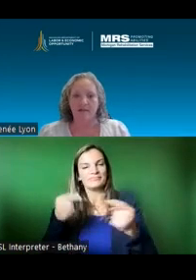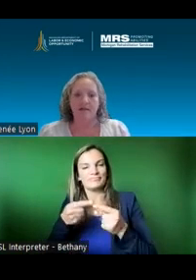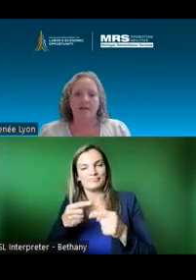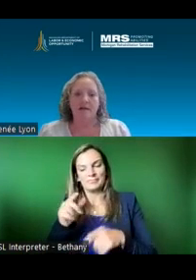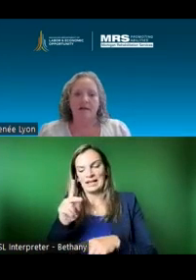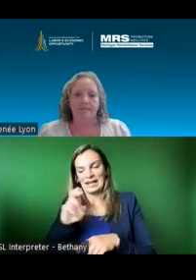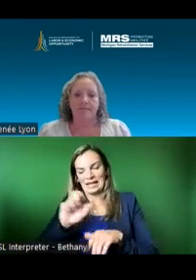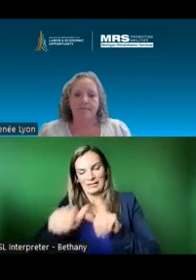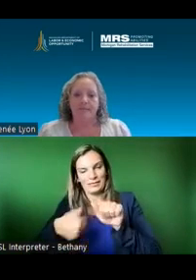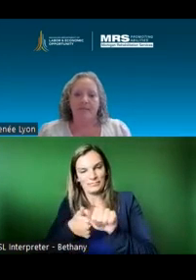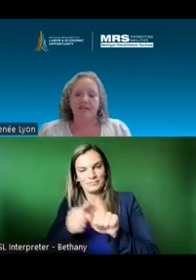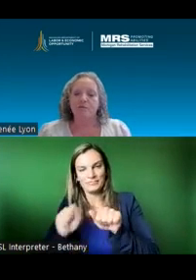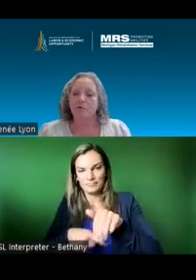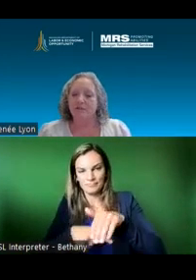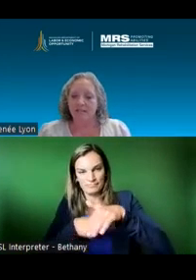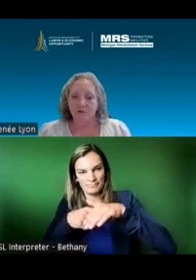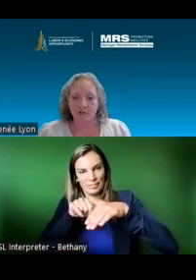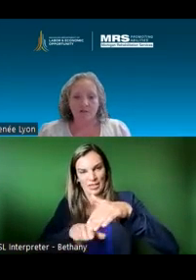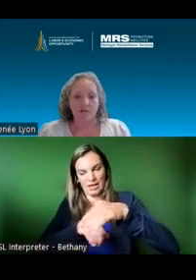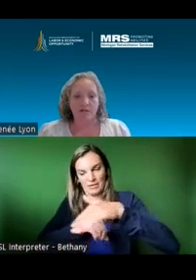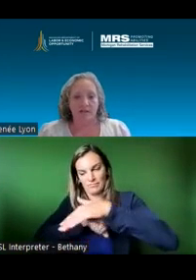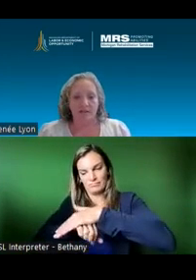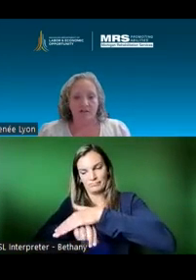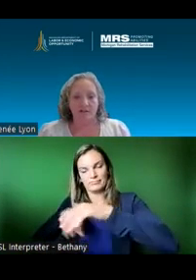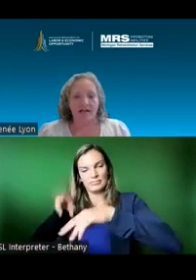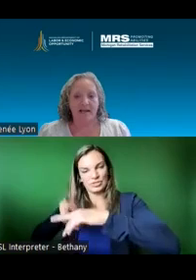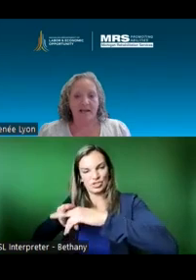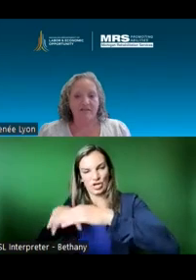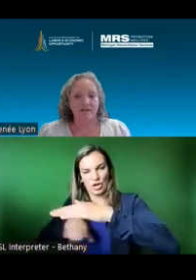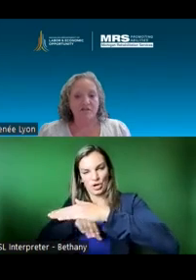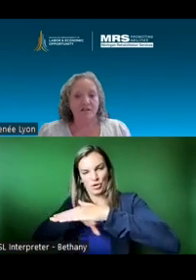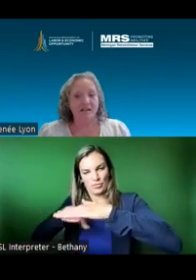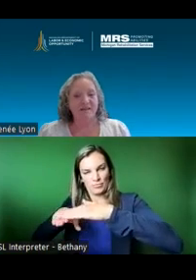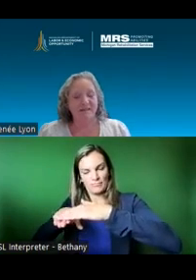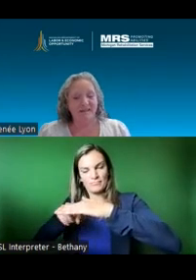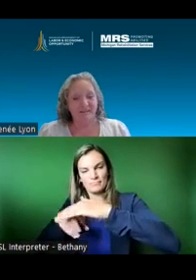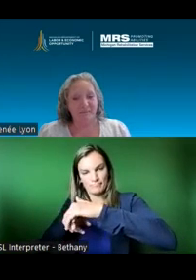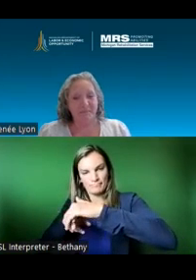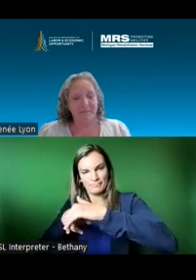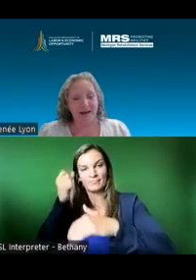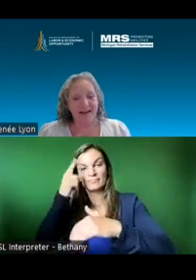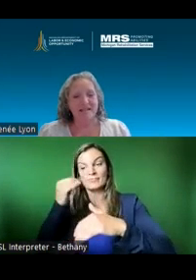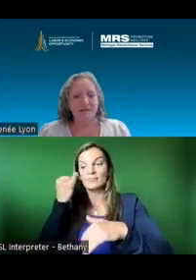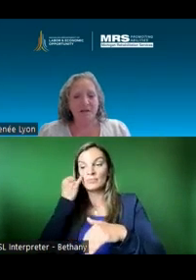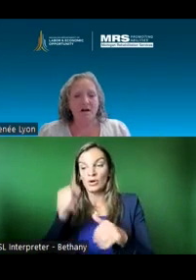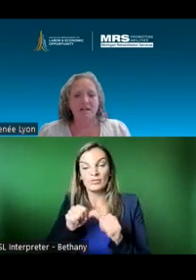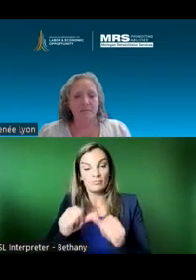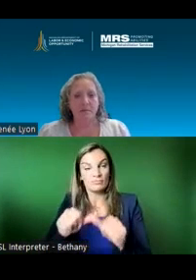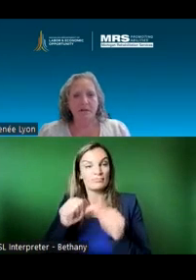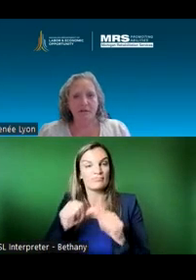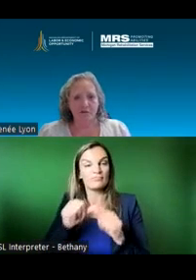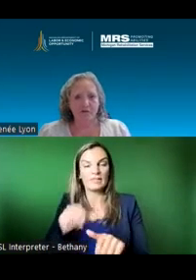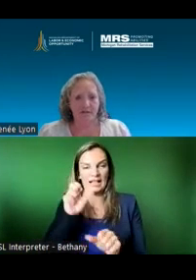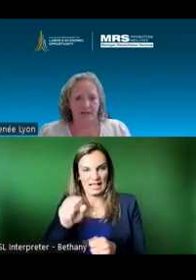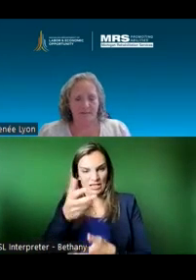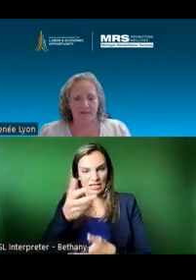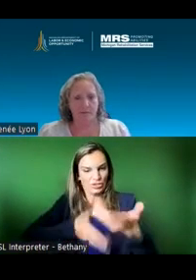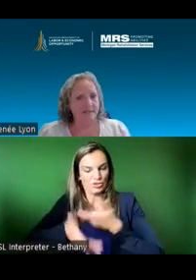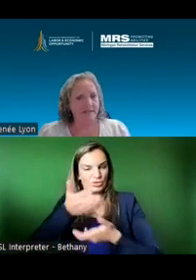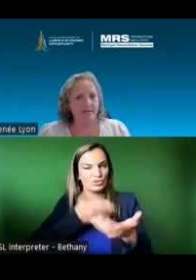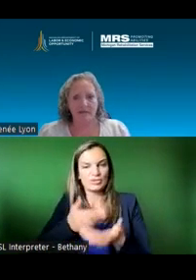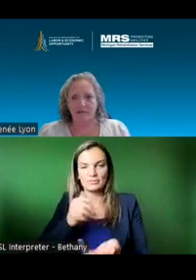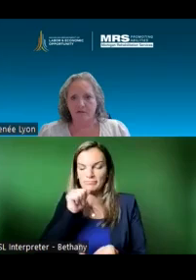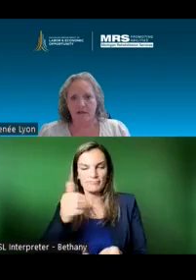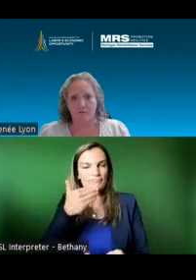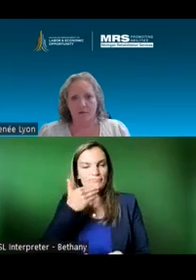knees. This will decrease circulation and eventually possibly cause permanent nerve damage.